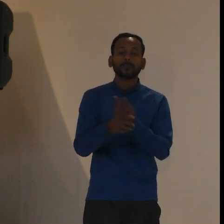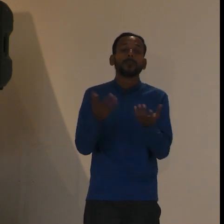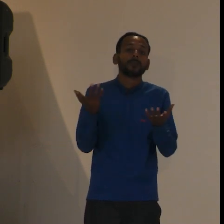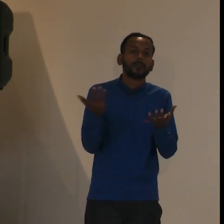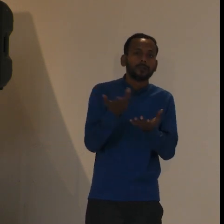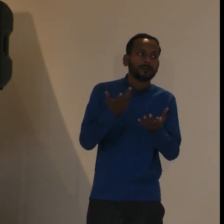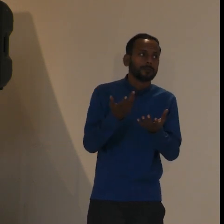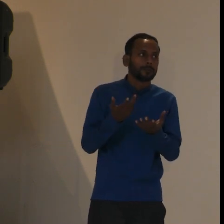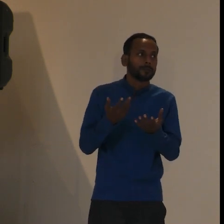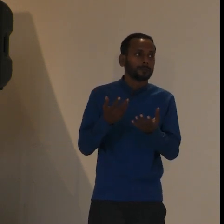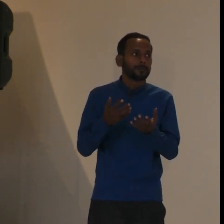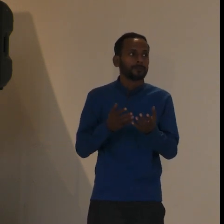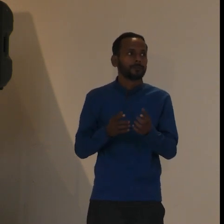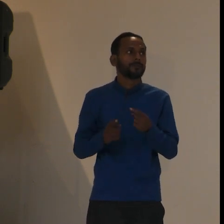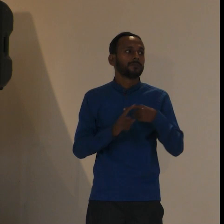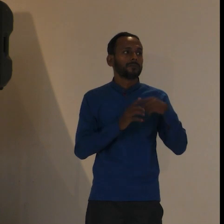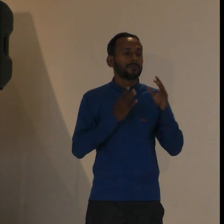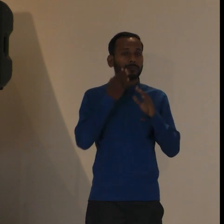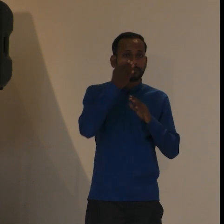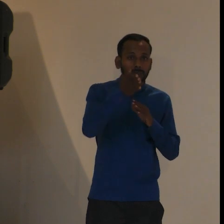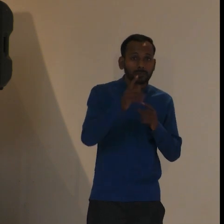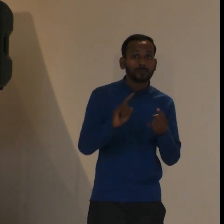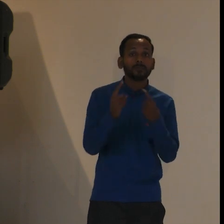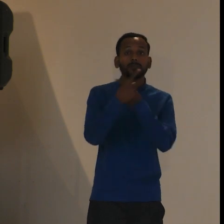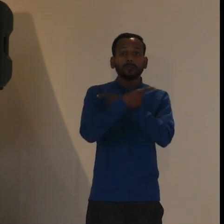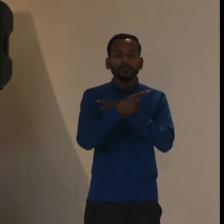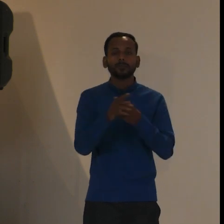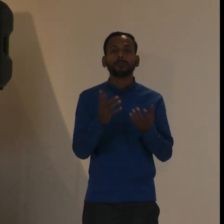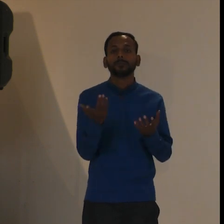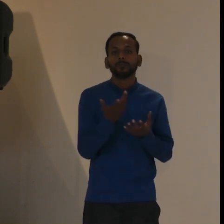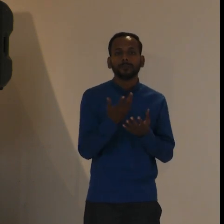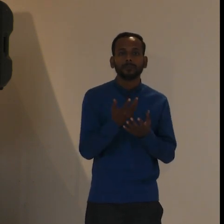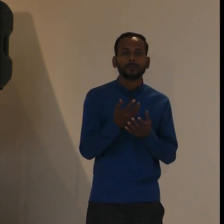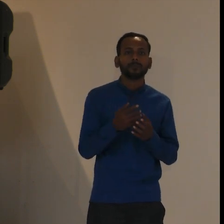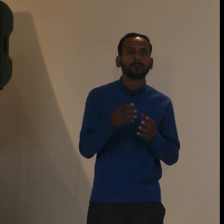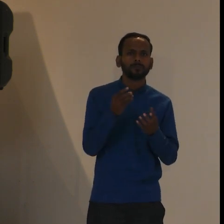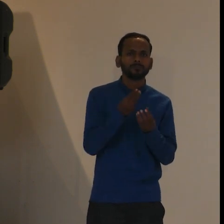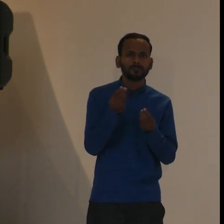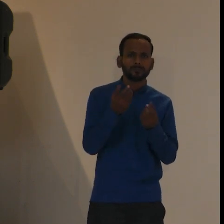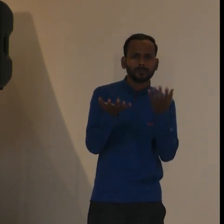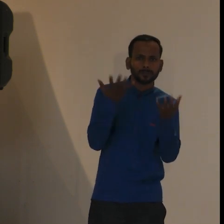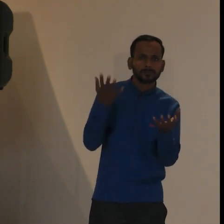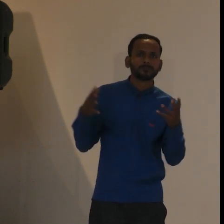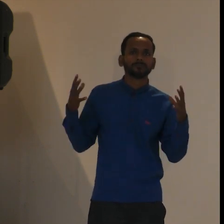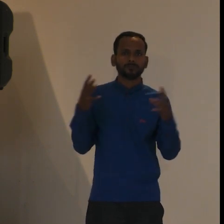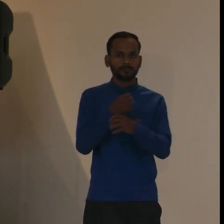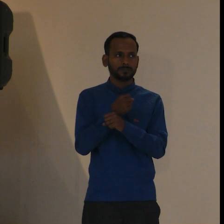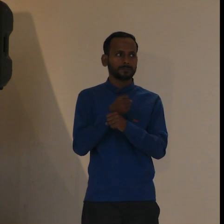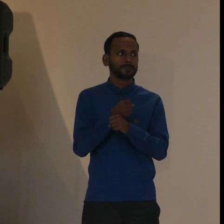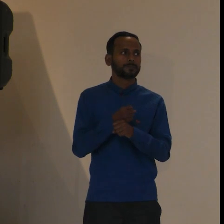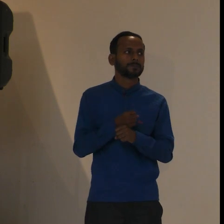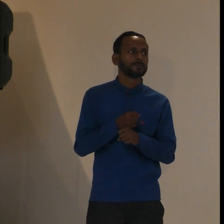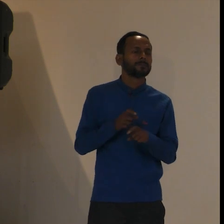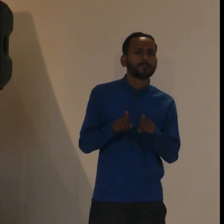day, someone comes to church, throws 50,000 at the priest. The next day, some statues are missing and they're replaced with plaster of Paris,